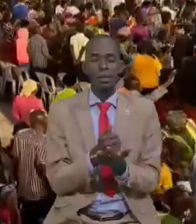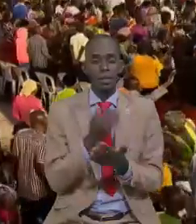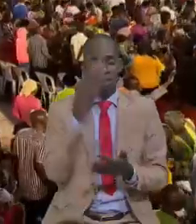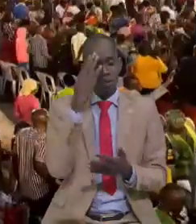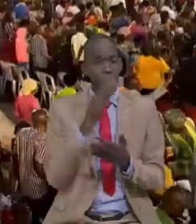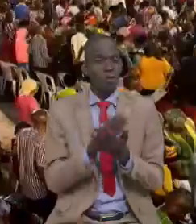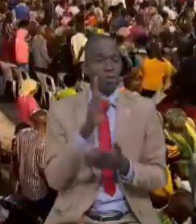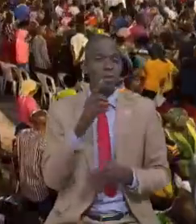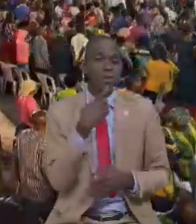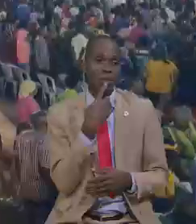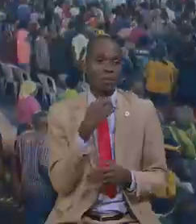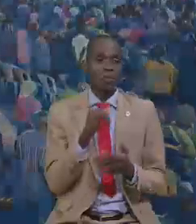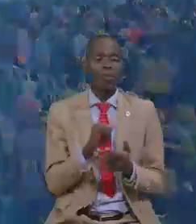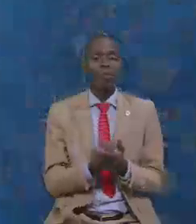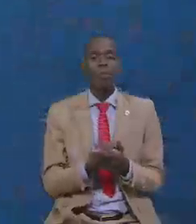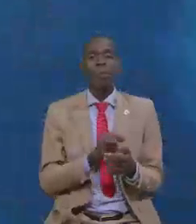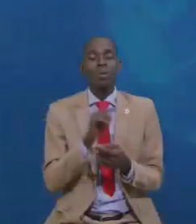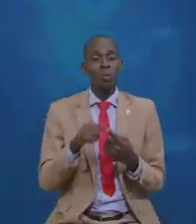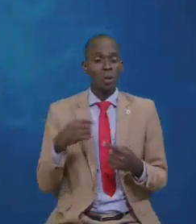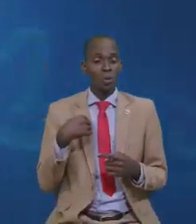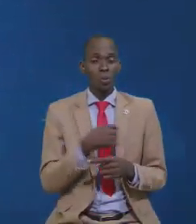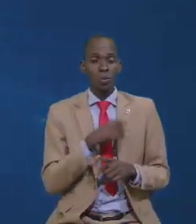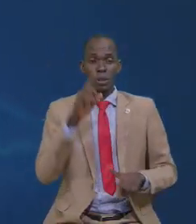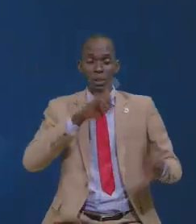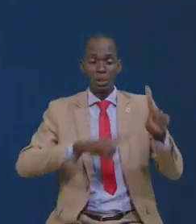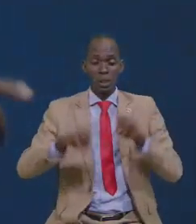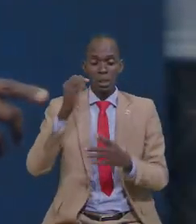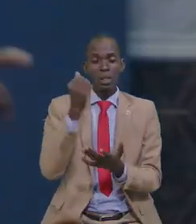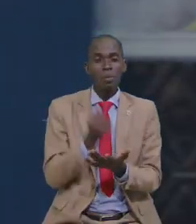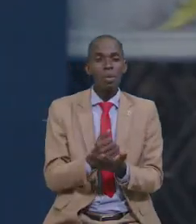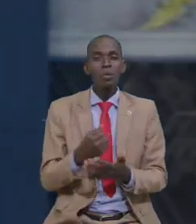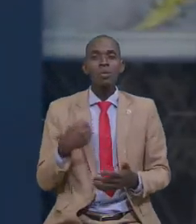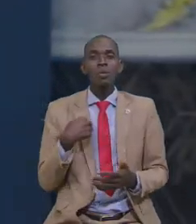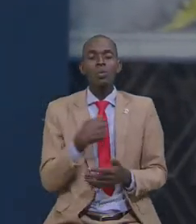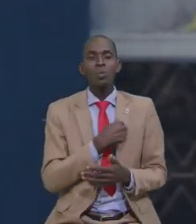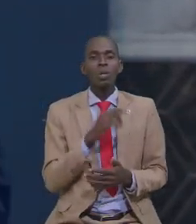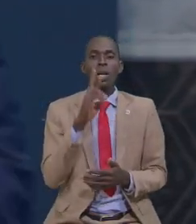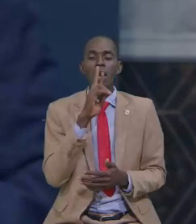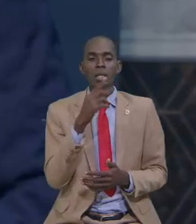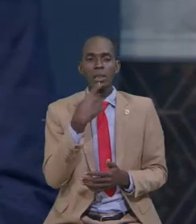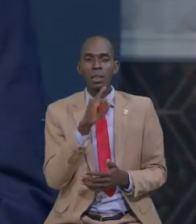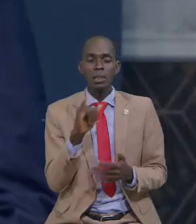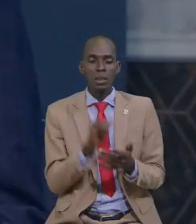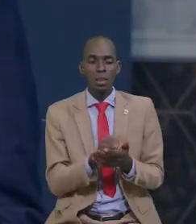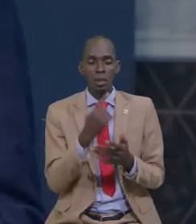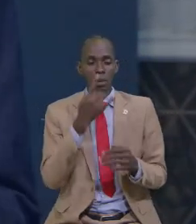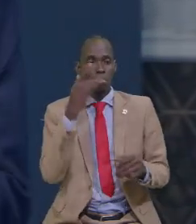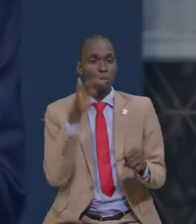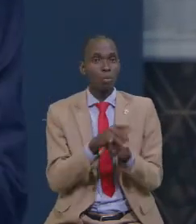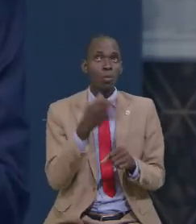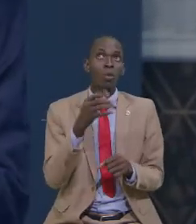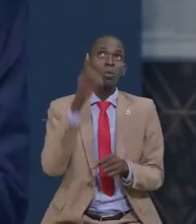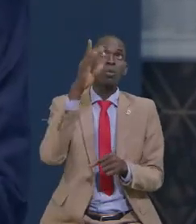me that when we say amen, that we're saying that the promise of God that is going to